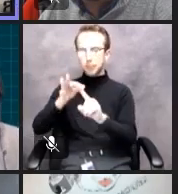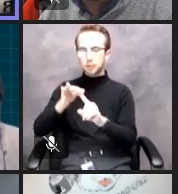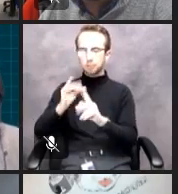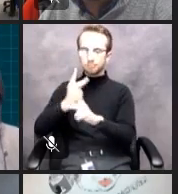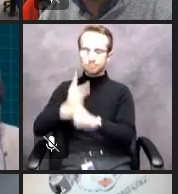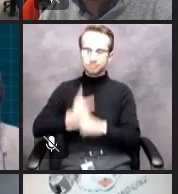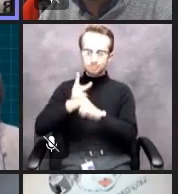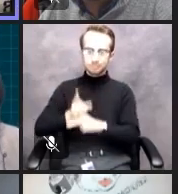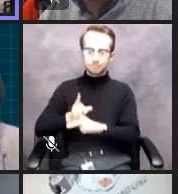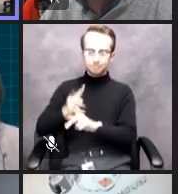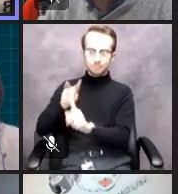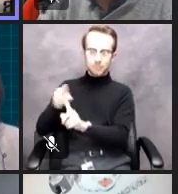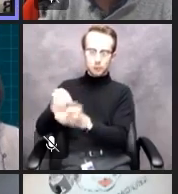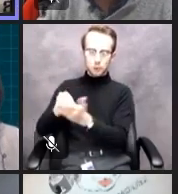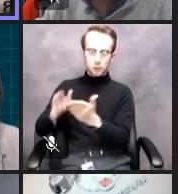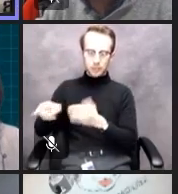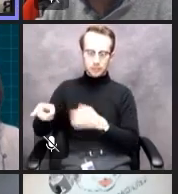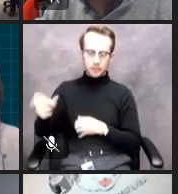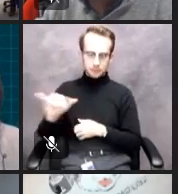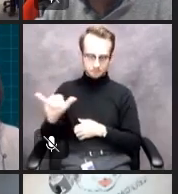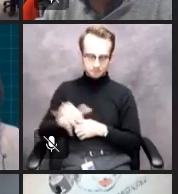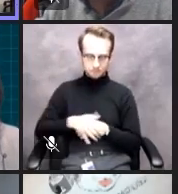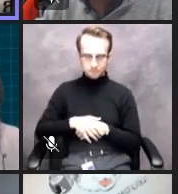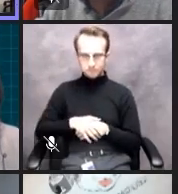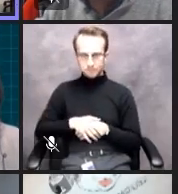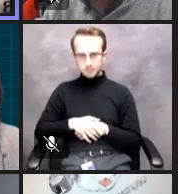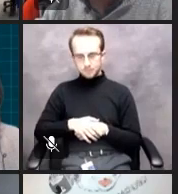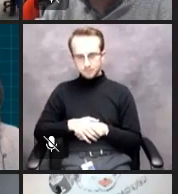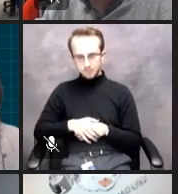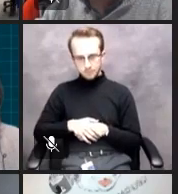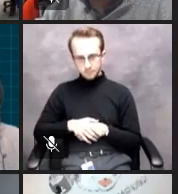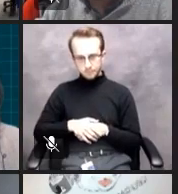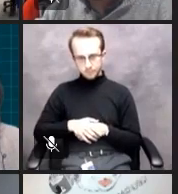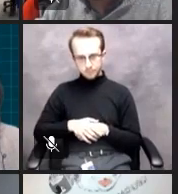students. So I hope that we're able to continue offering guidance around it.